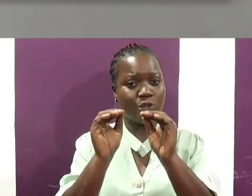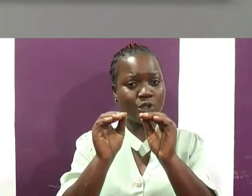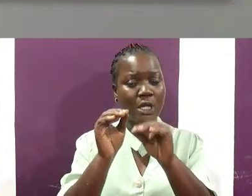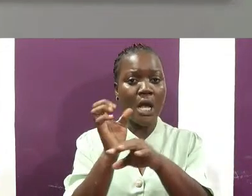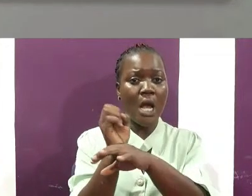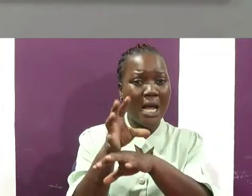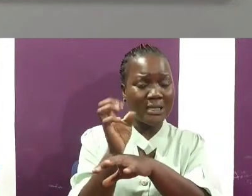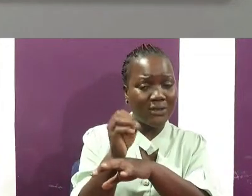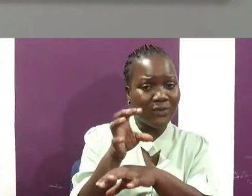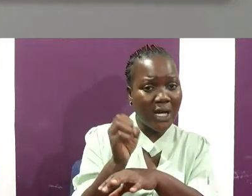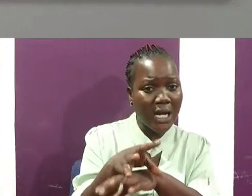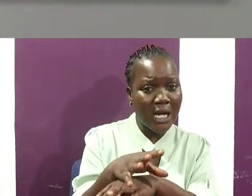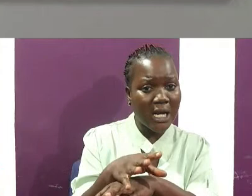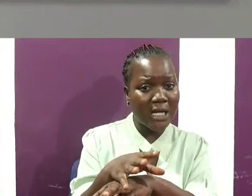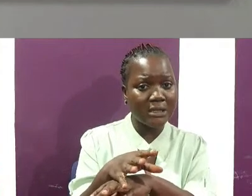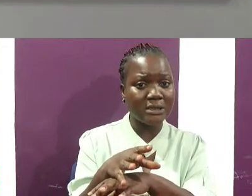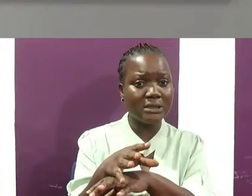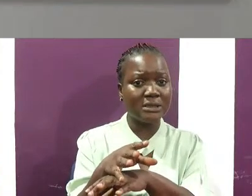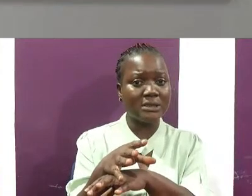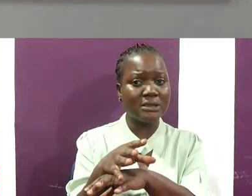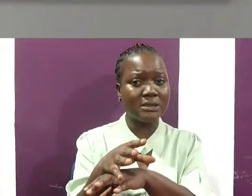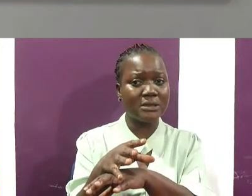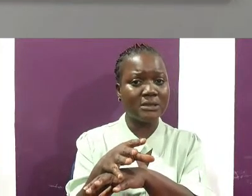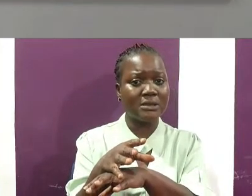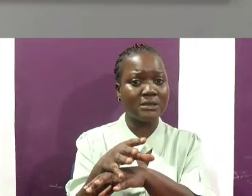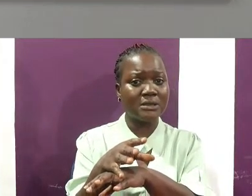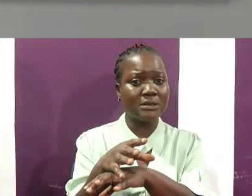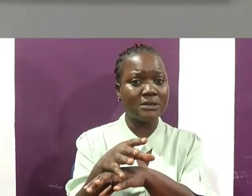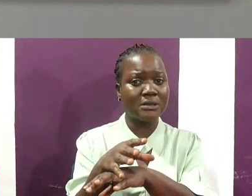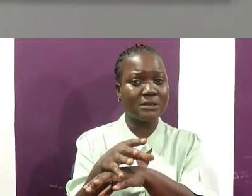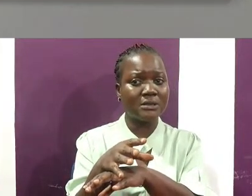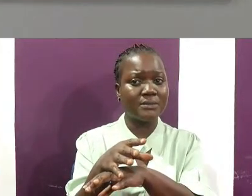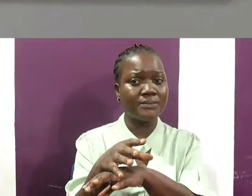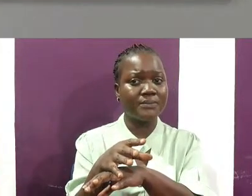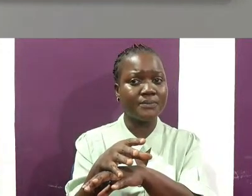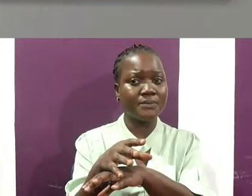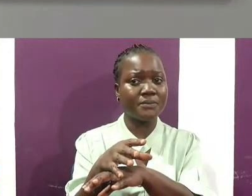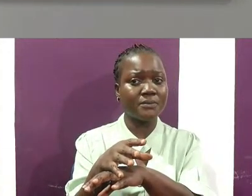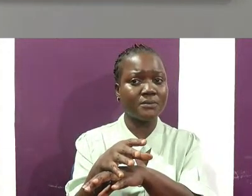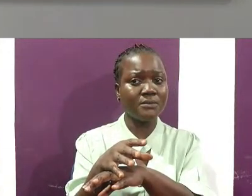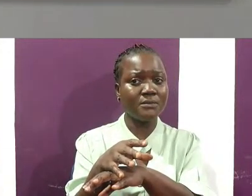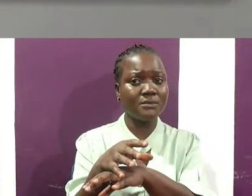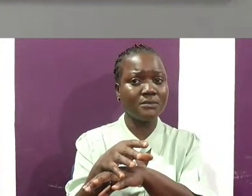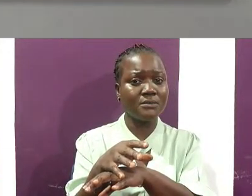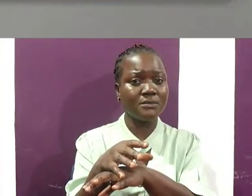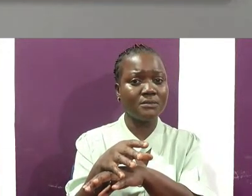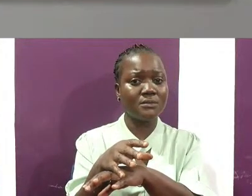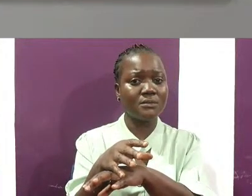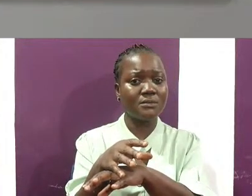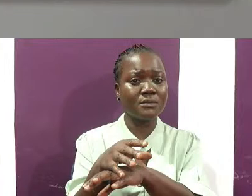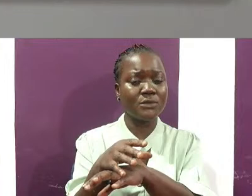The fellowship, which covered singing and giving, because the Greek word means a joint participation together.